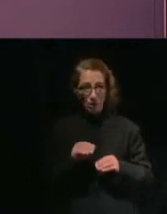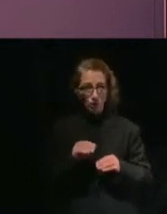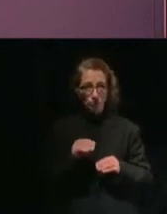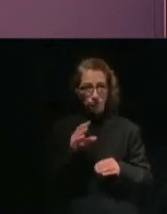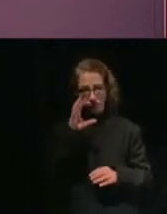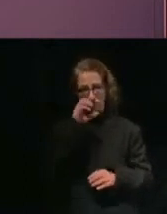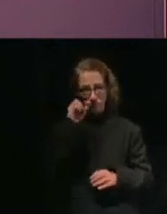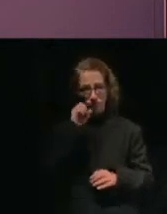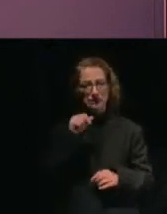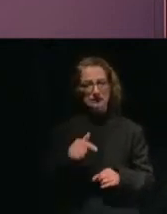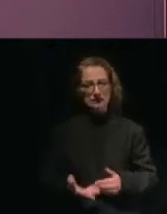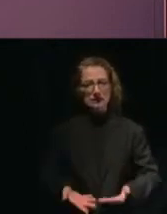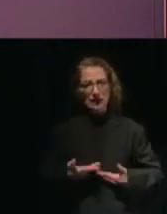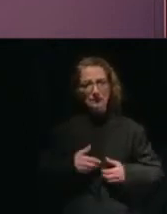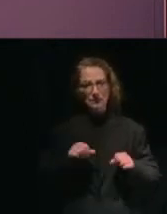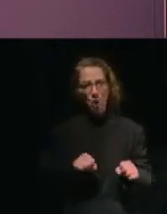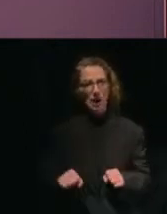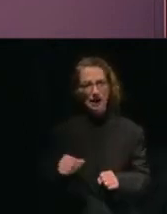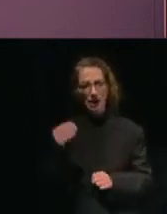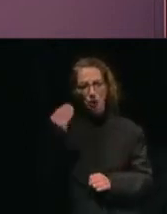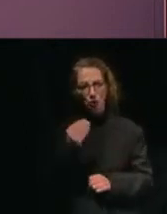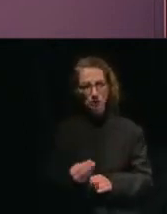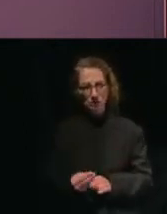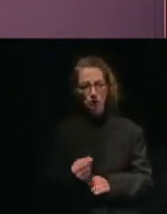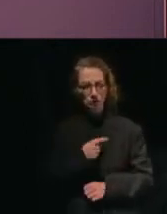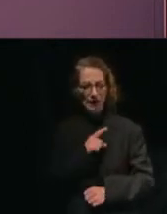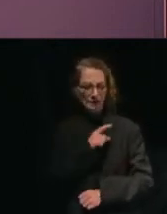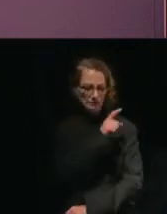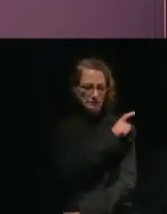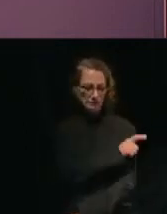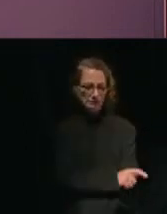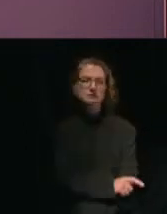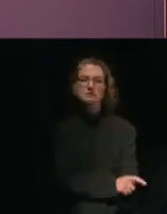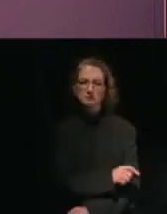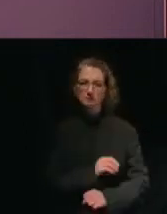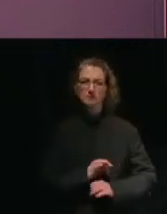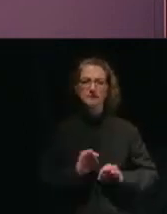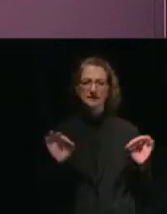People who have experiences of poverty, especially from childhood onward,